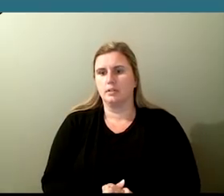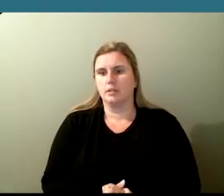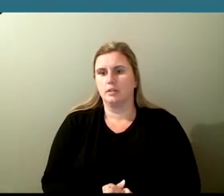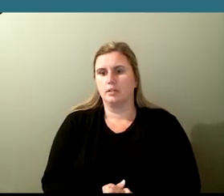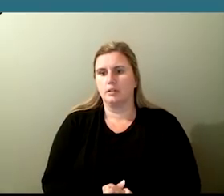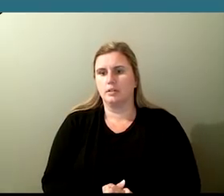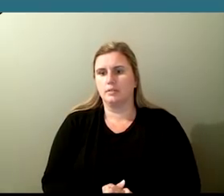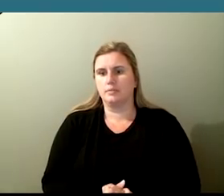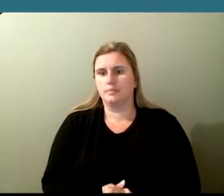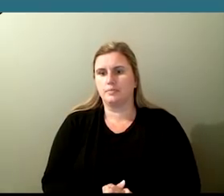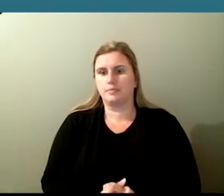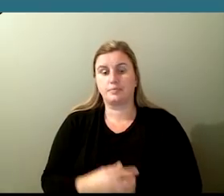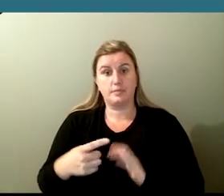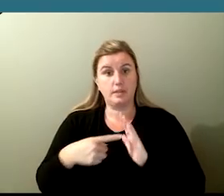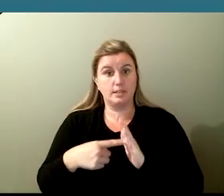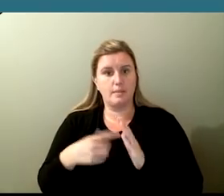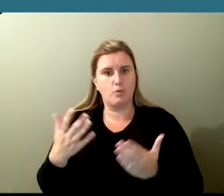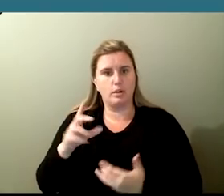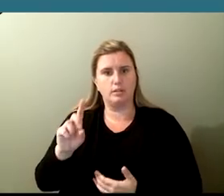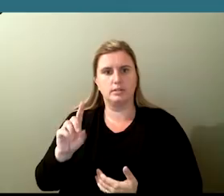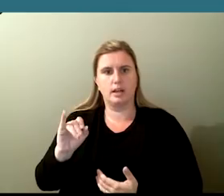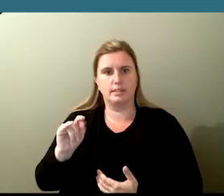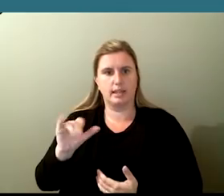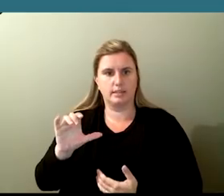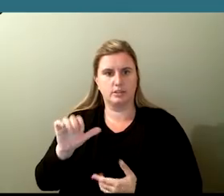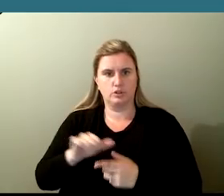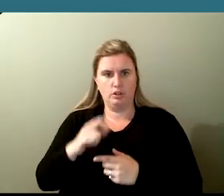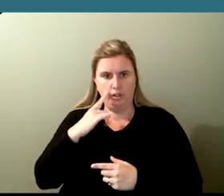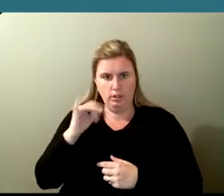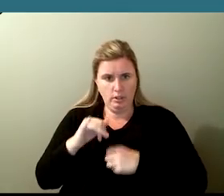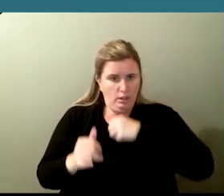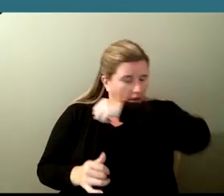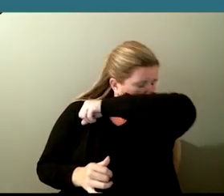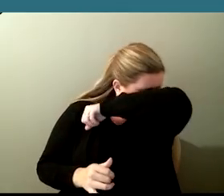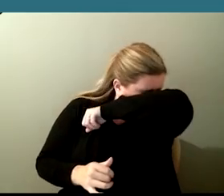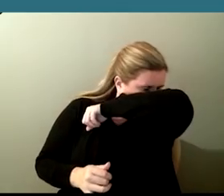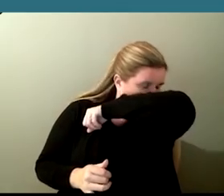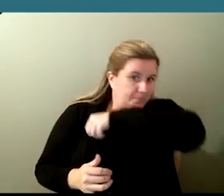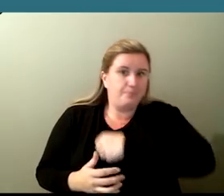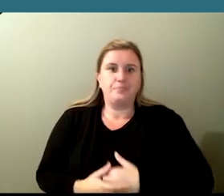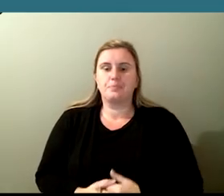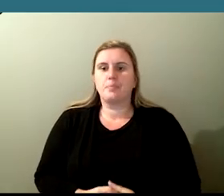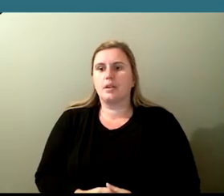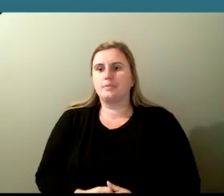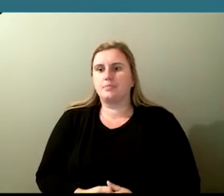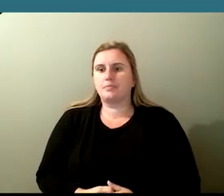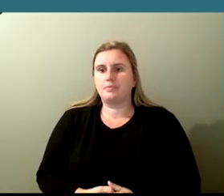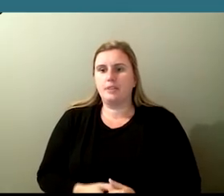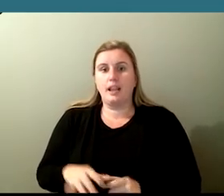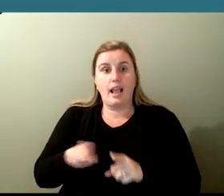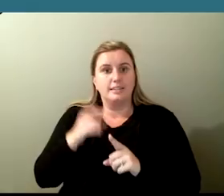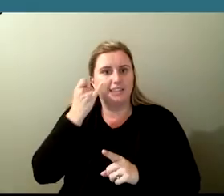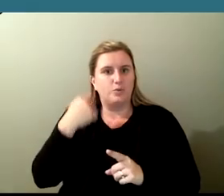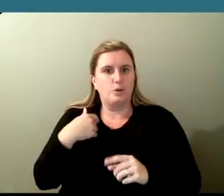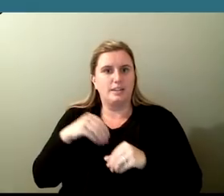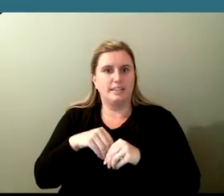So that is basically examples of what didactic training looks like, you know, like as if we would